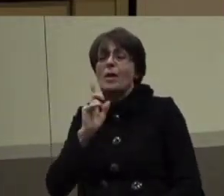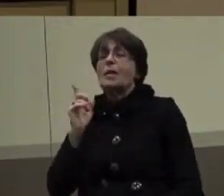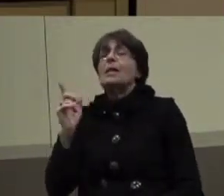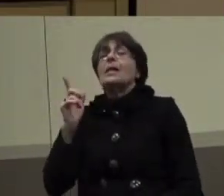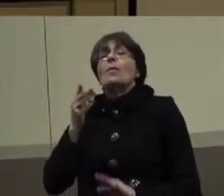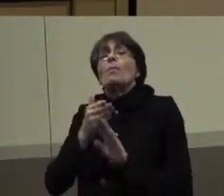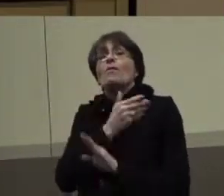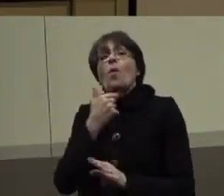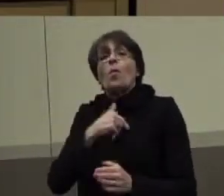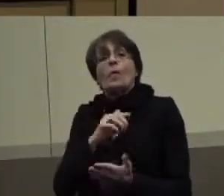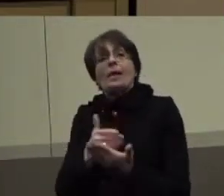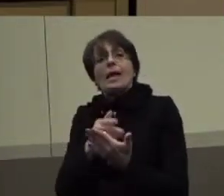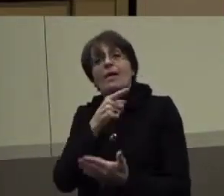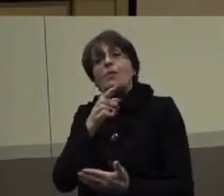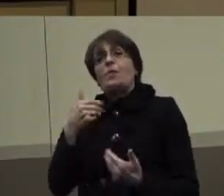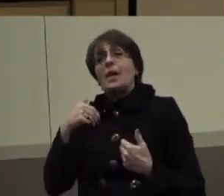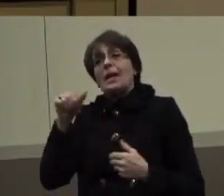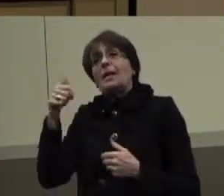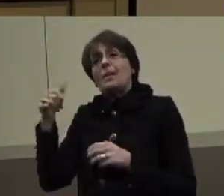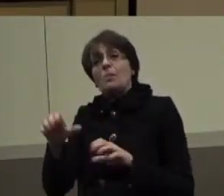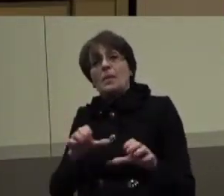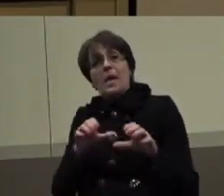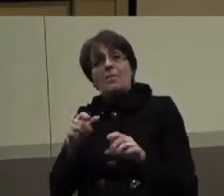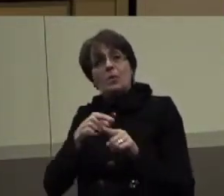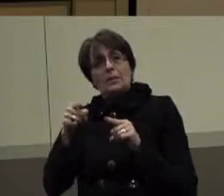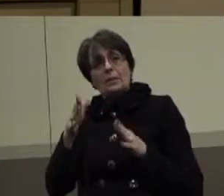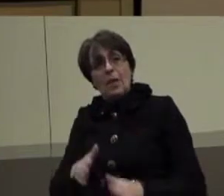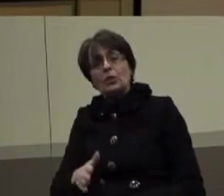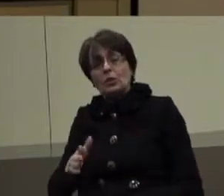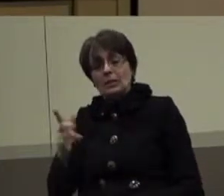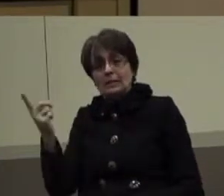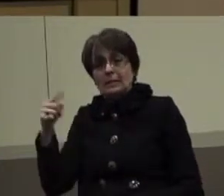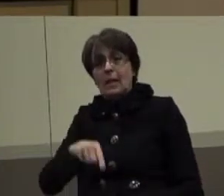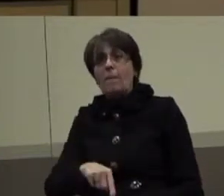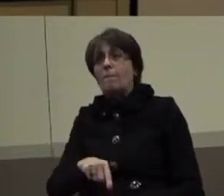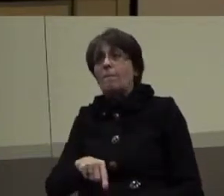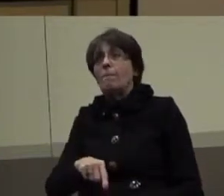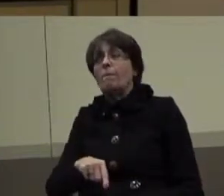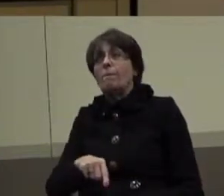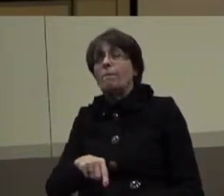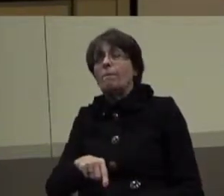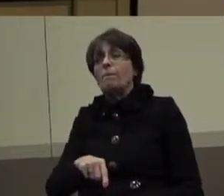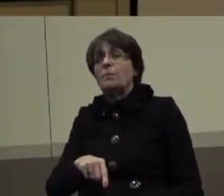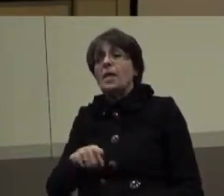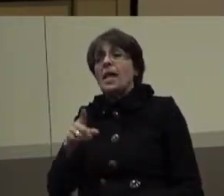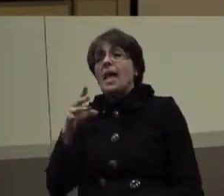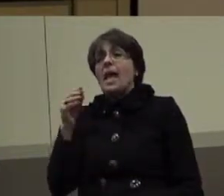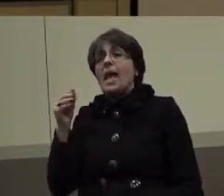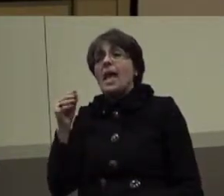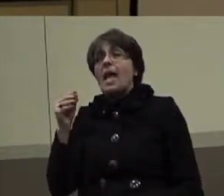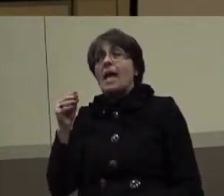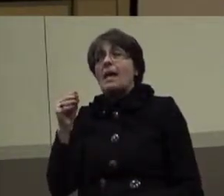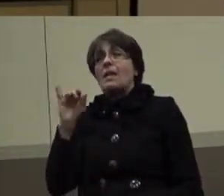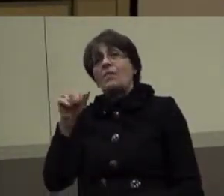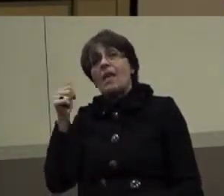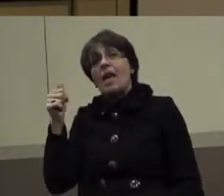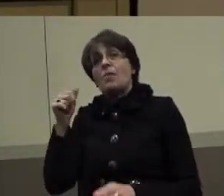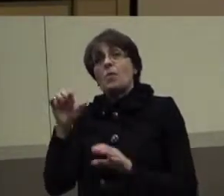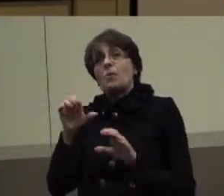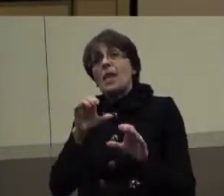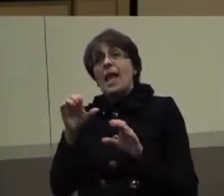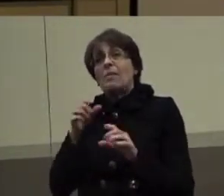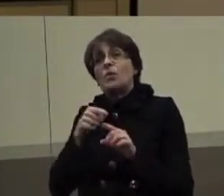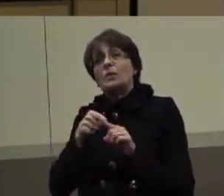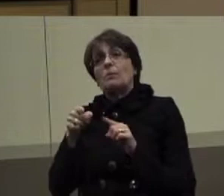Before we got there, they had had another behavior specialist come in, and the other